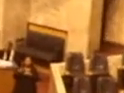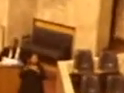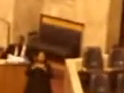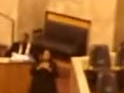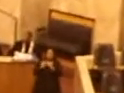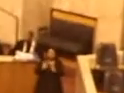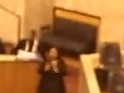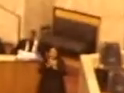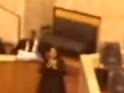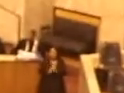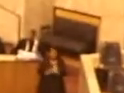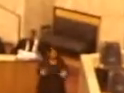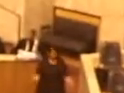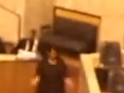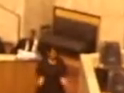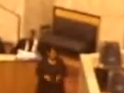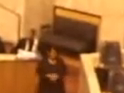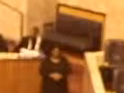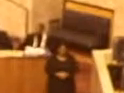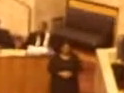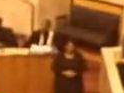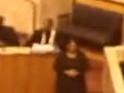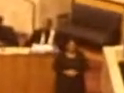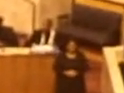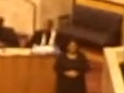the legislature.